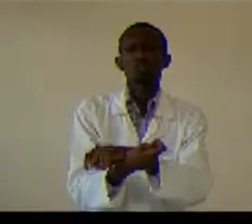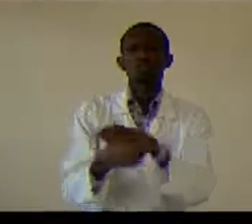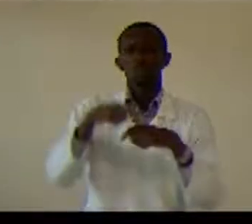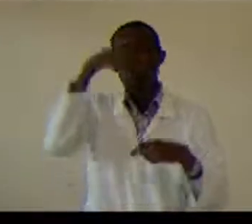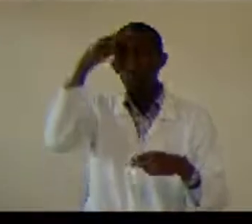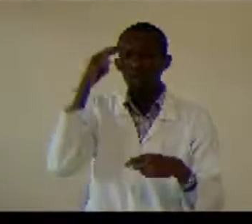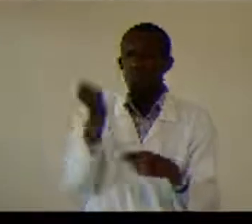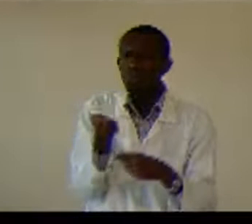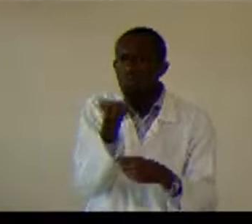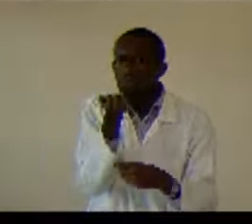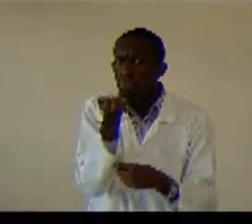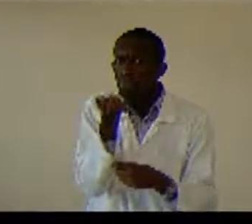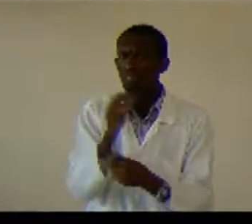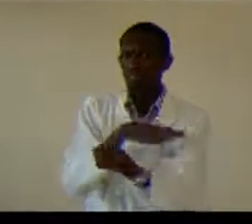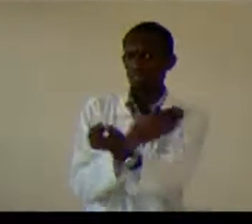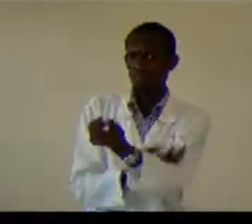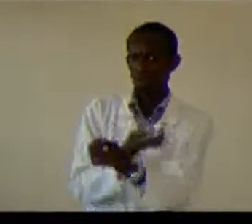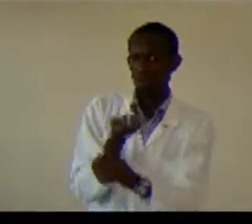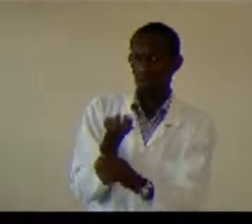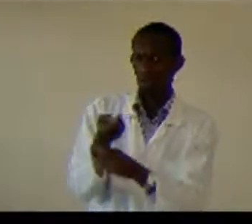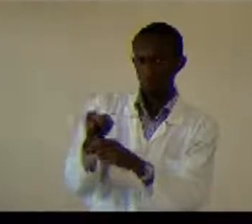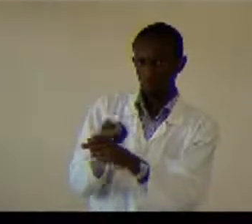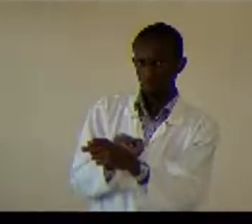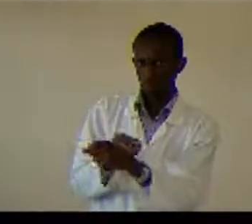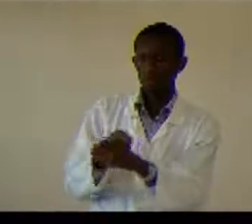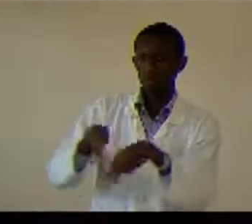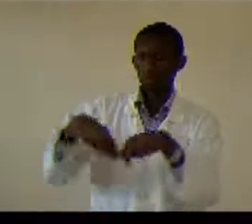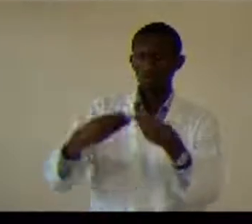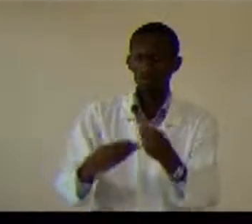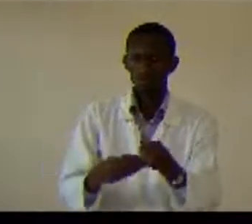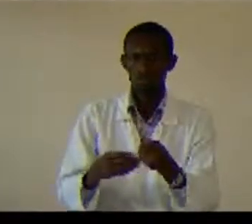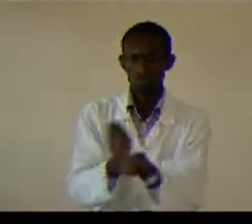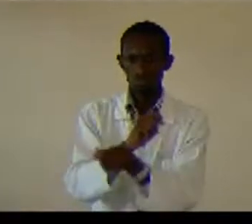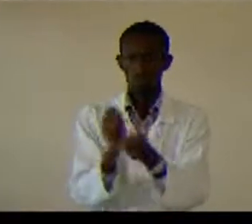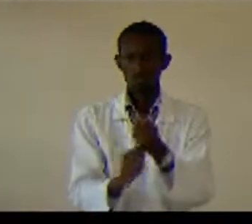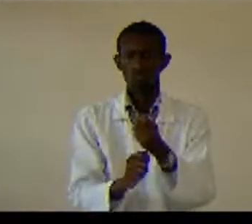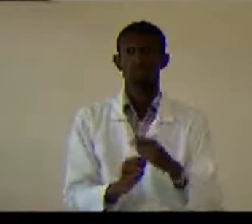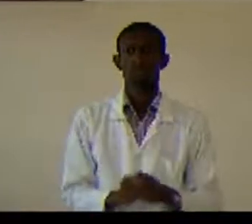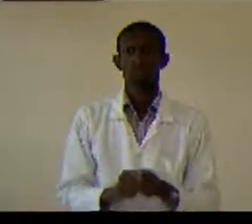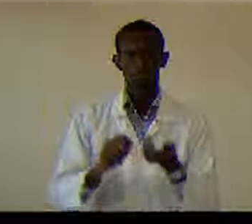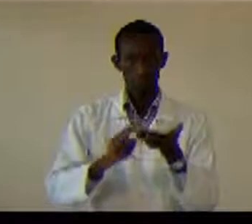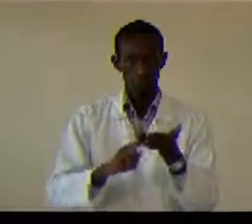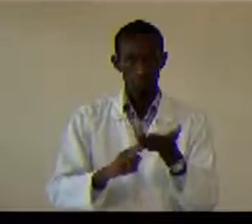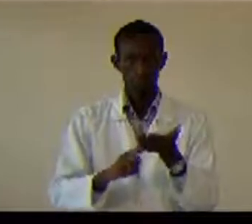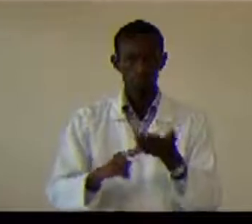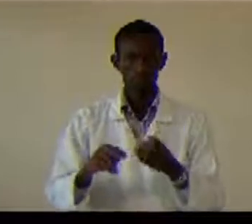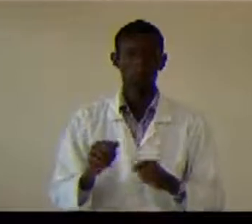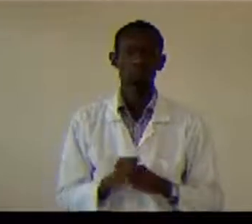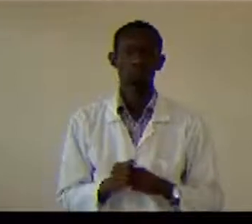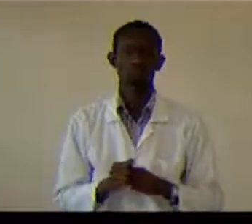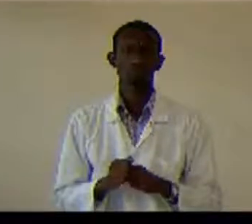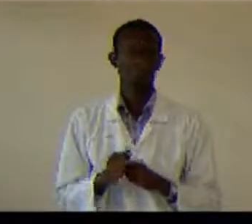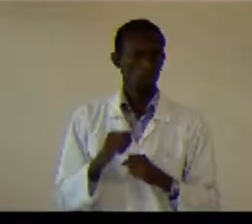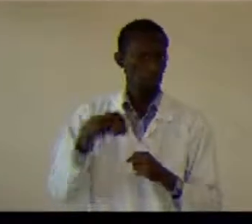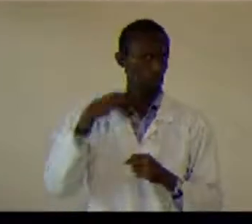used to break the intermolecular forces of attraction between the particles of the substance. I think that